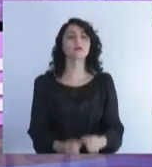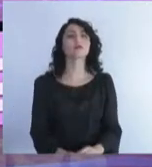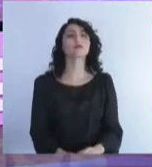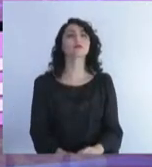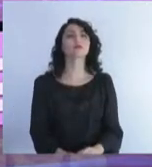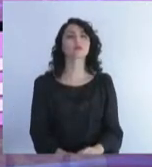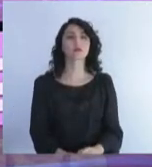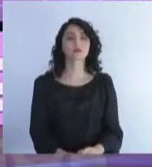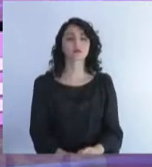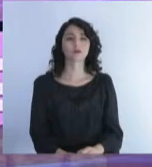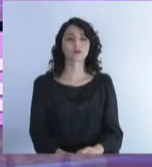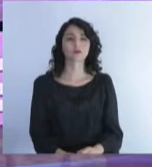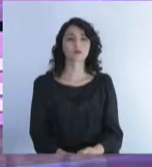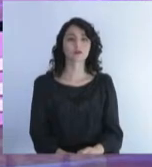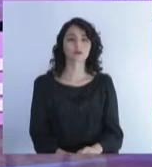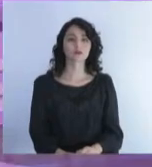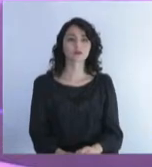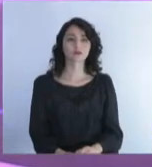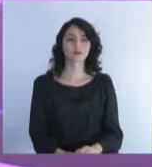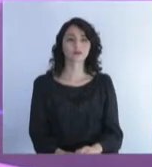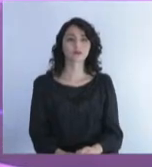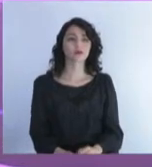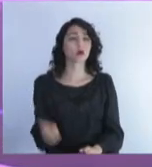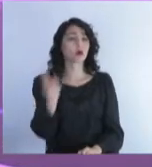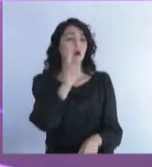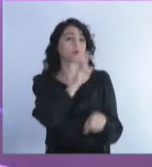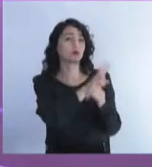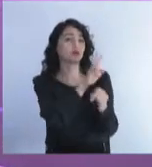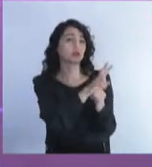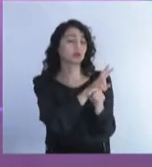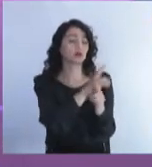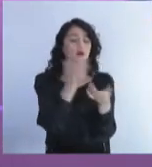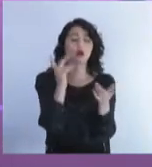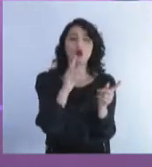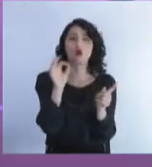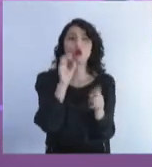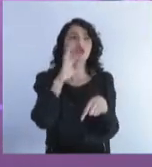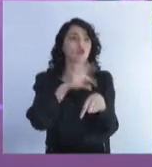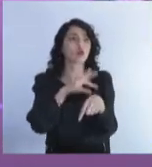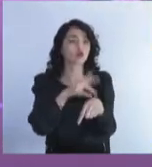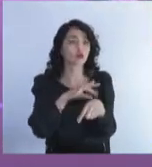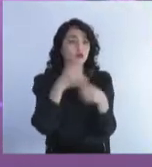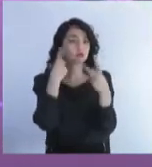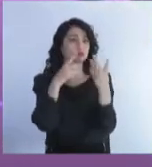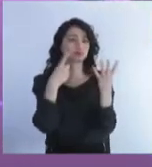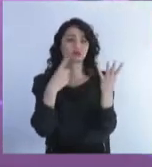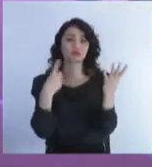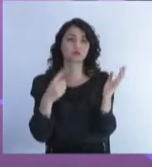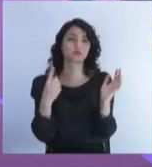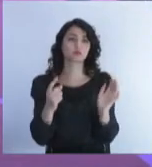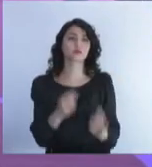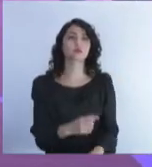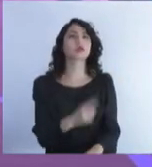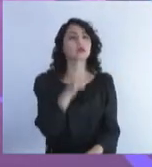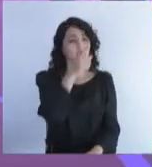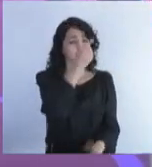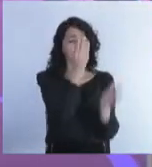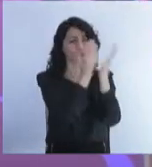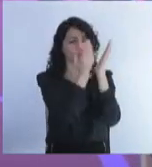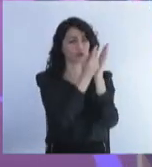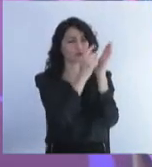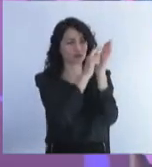might be a parent with a child or a teacher or maybe a physician. And it shows, this is research